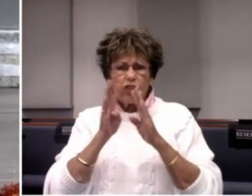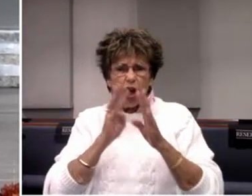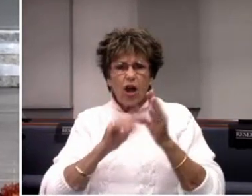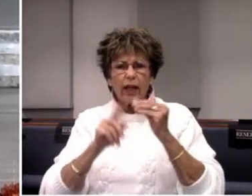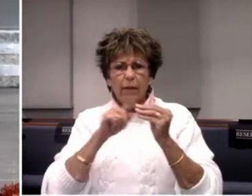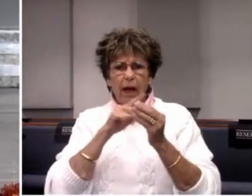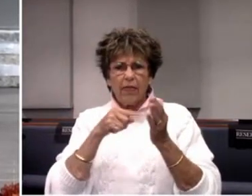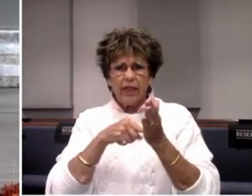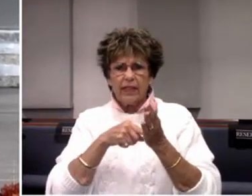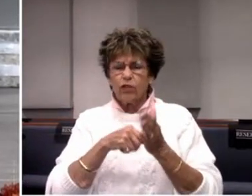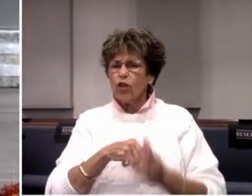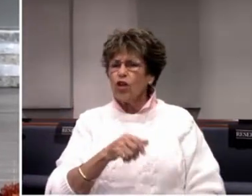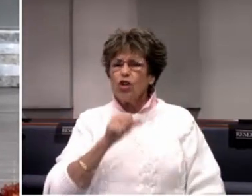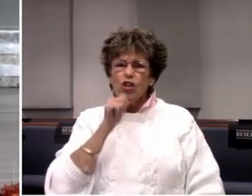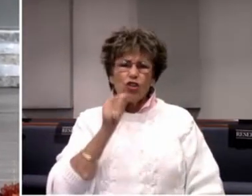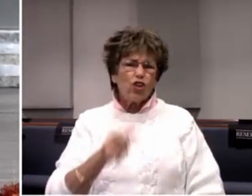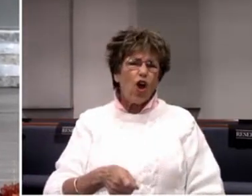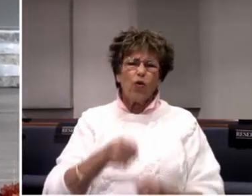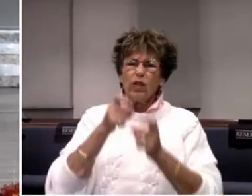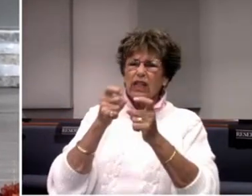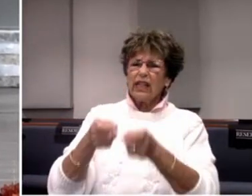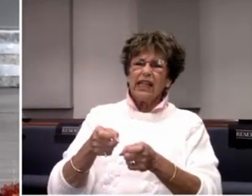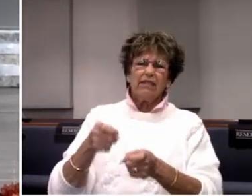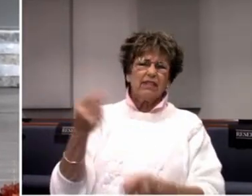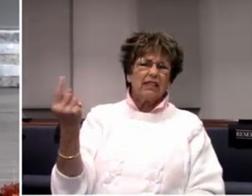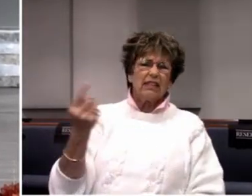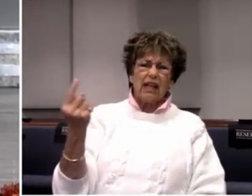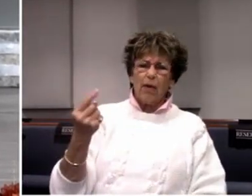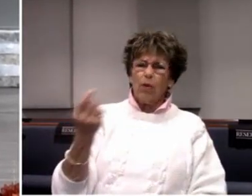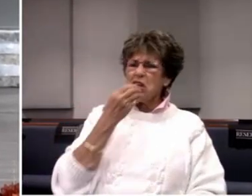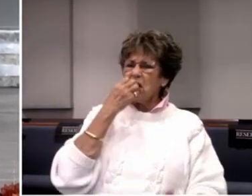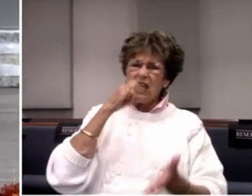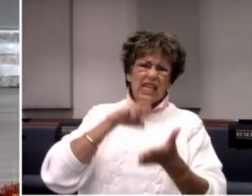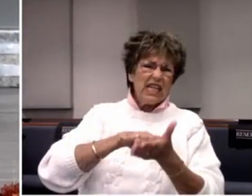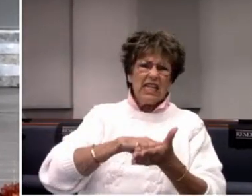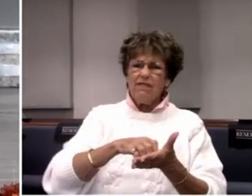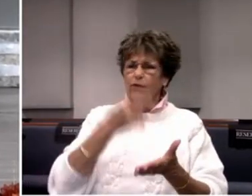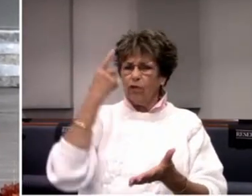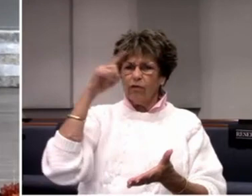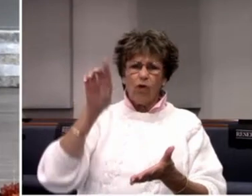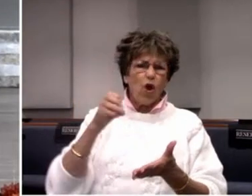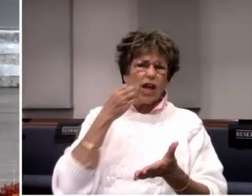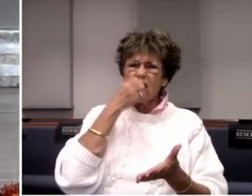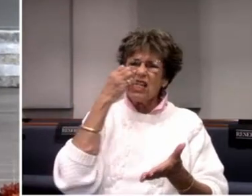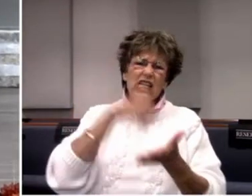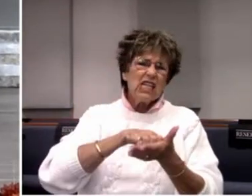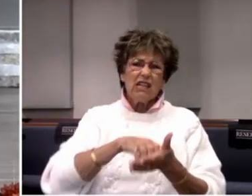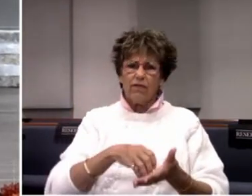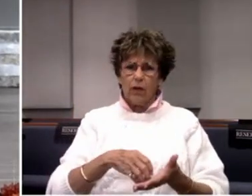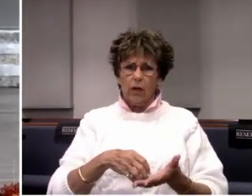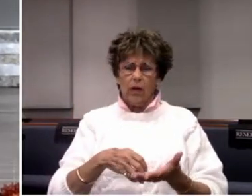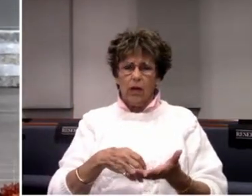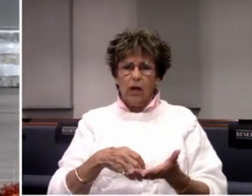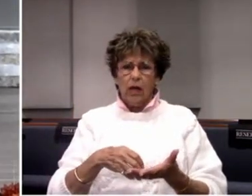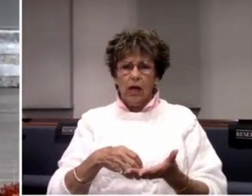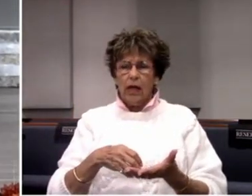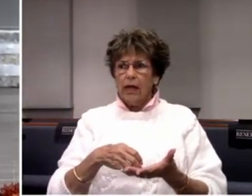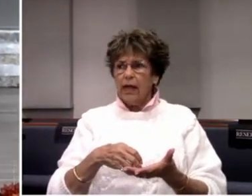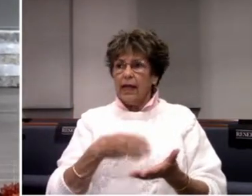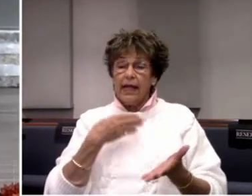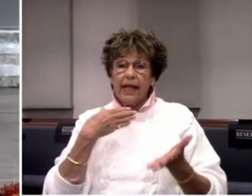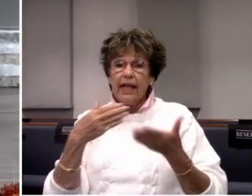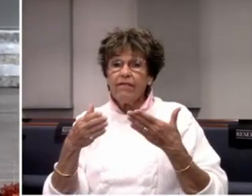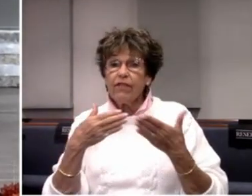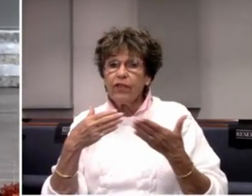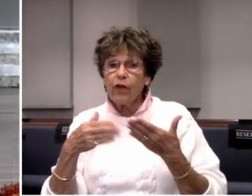man evil for evil, he's carrying with it the idea that there is a, even though there is